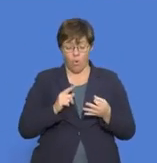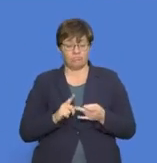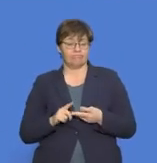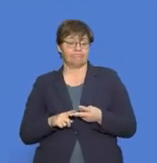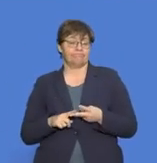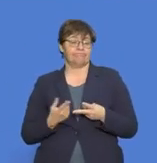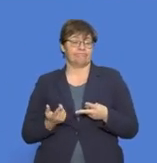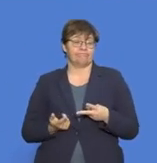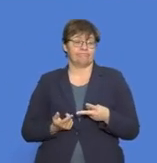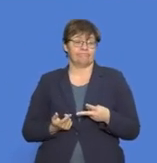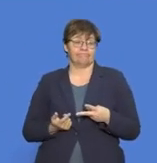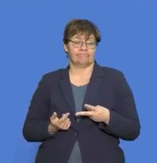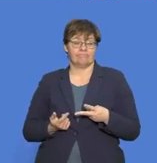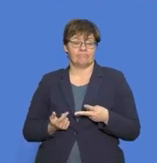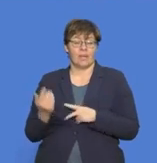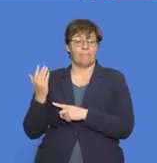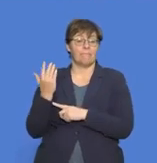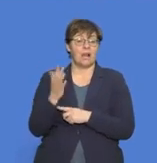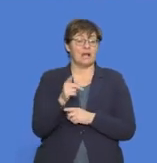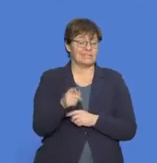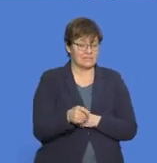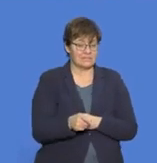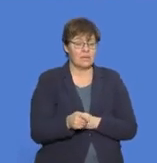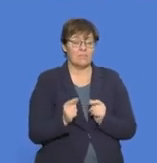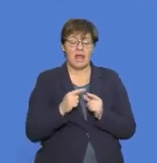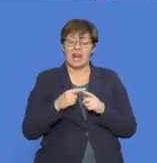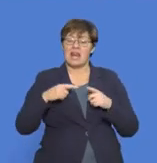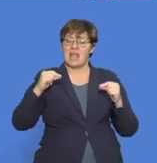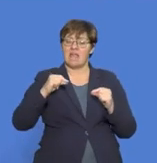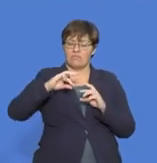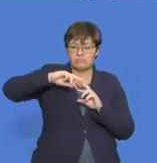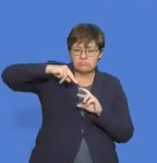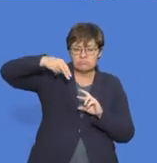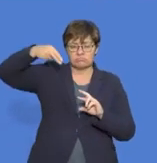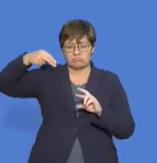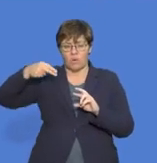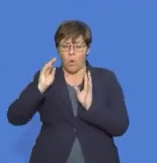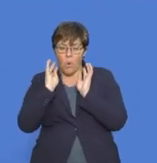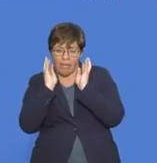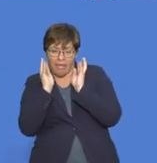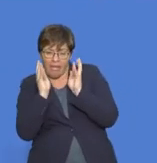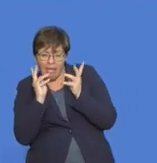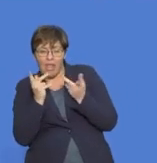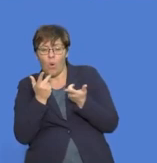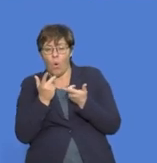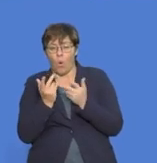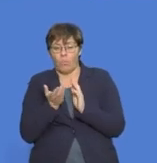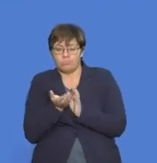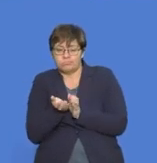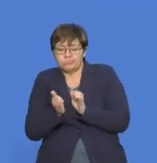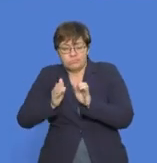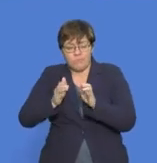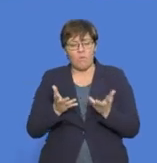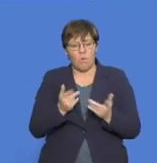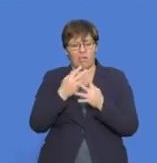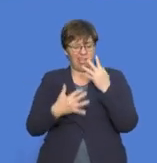might have something to do with a plant and how its leaves are structured to try and lessen the amount of